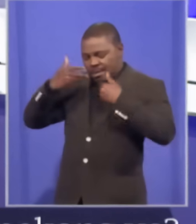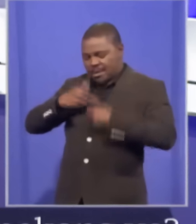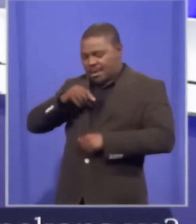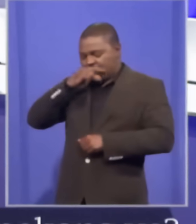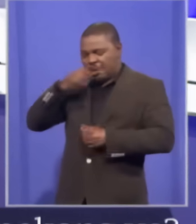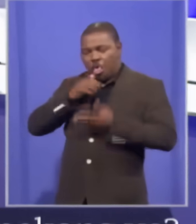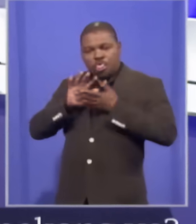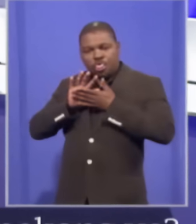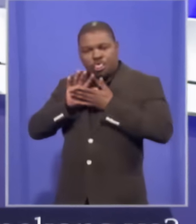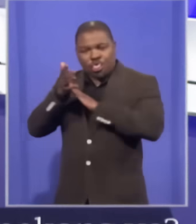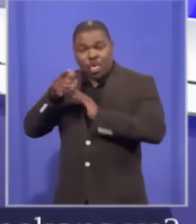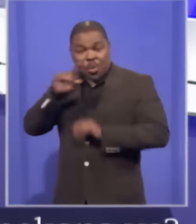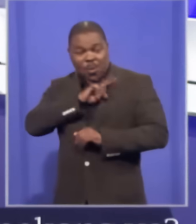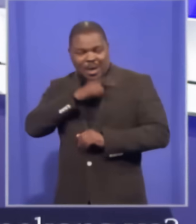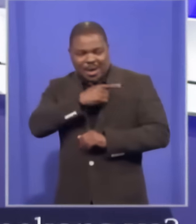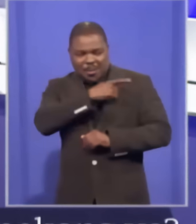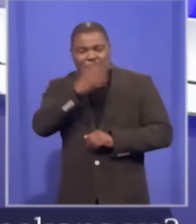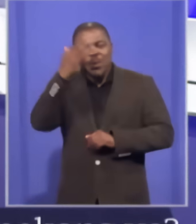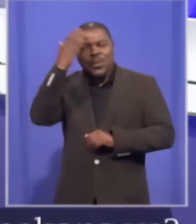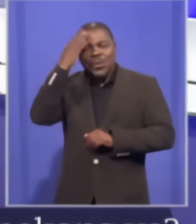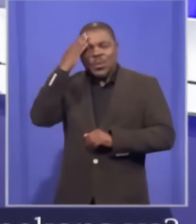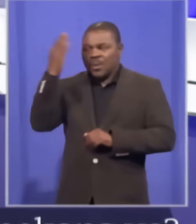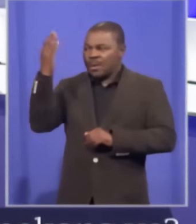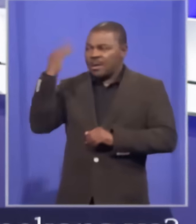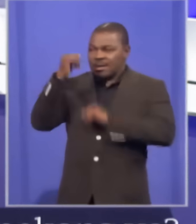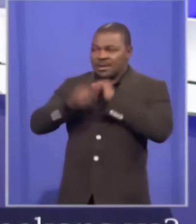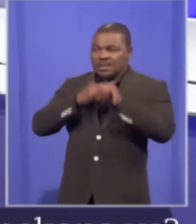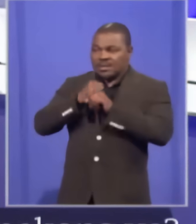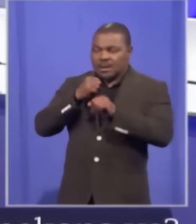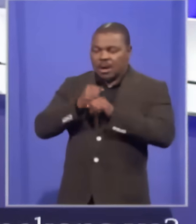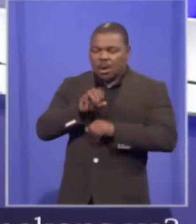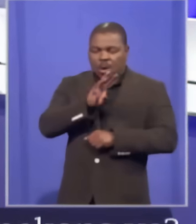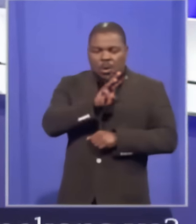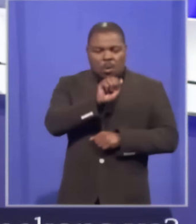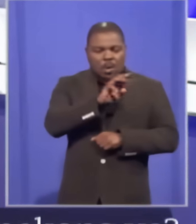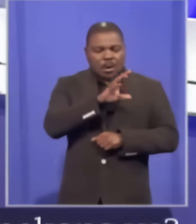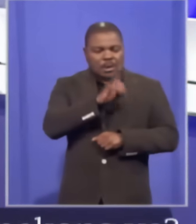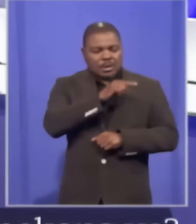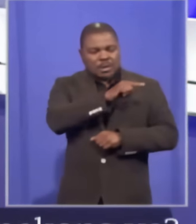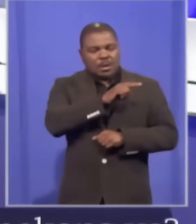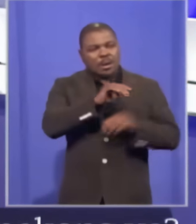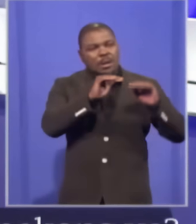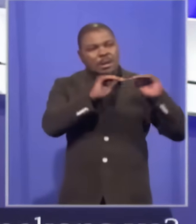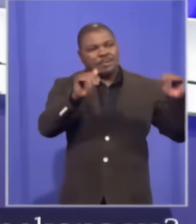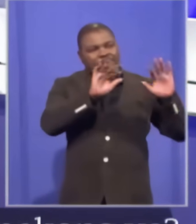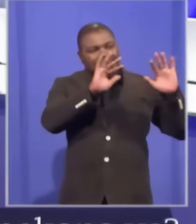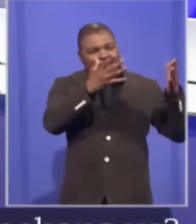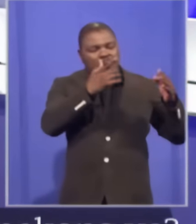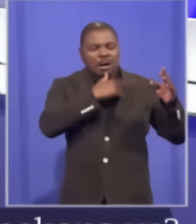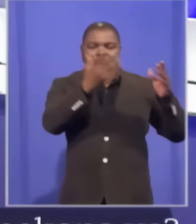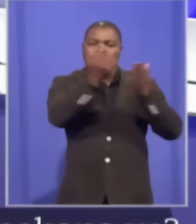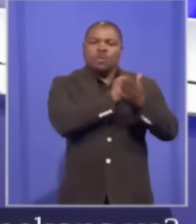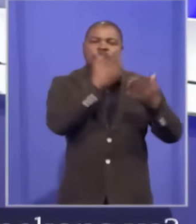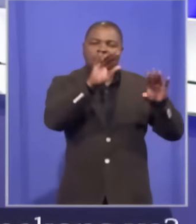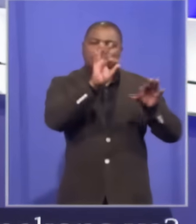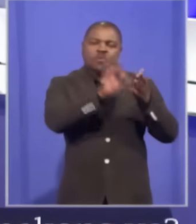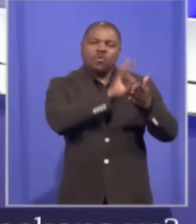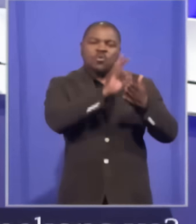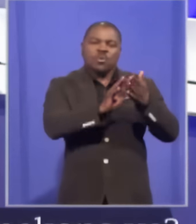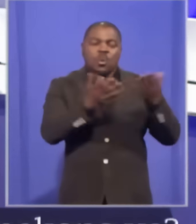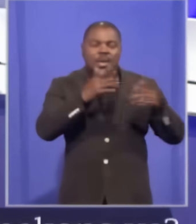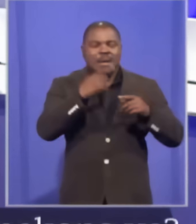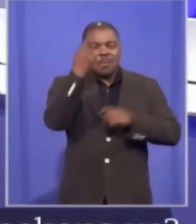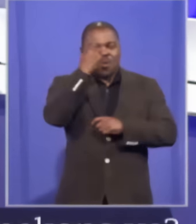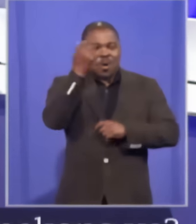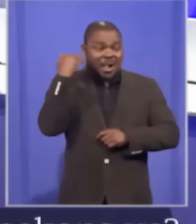gore ngwageng wa go feta re sa tšwela go tšea wate e le go wate lebato la bolesome gona mo la Polokwane e le be e